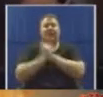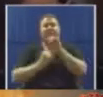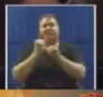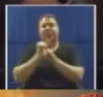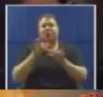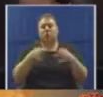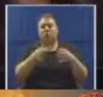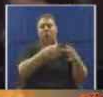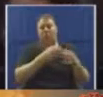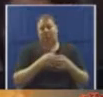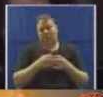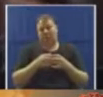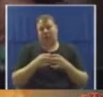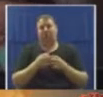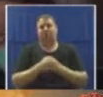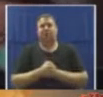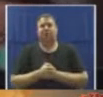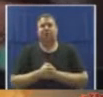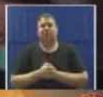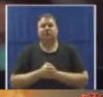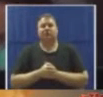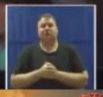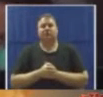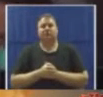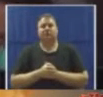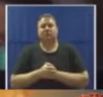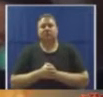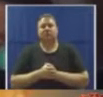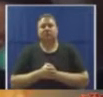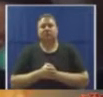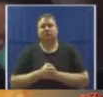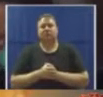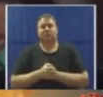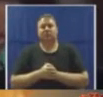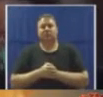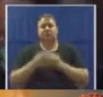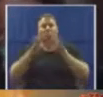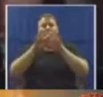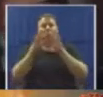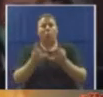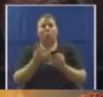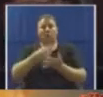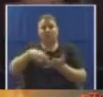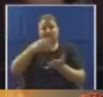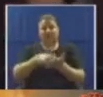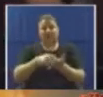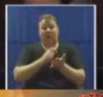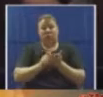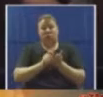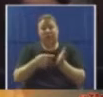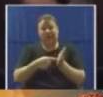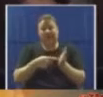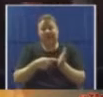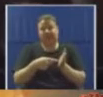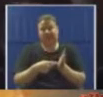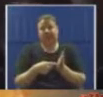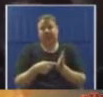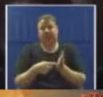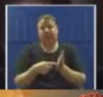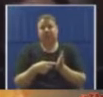among others. It is envisaged that this global treaty will, among others,